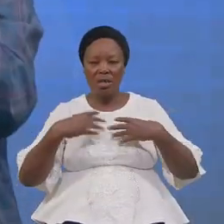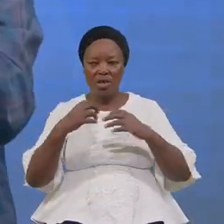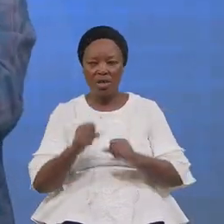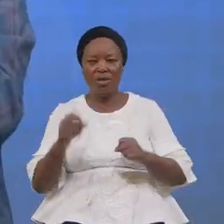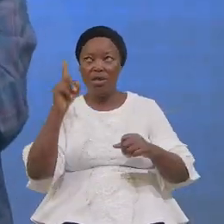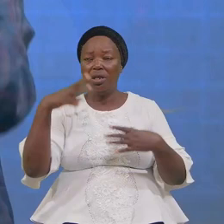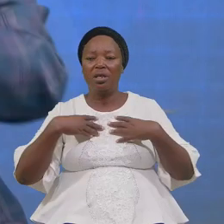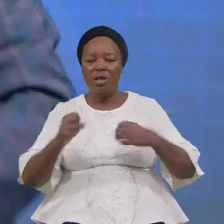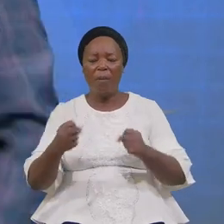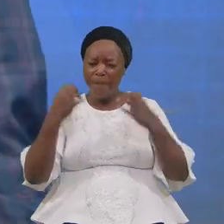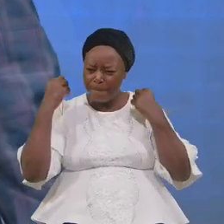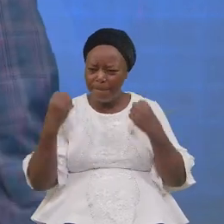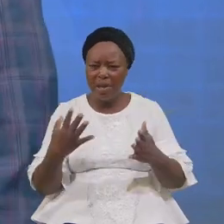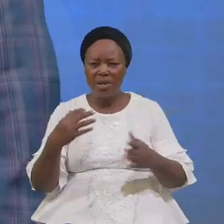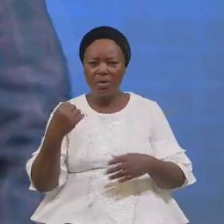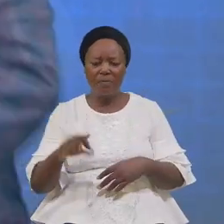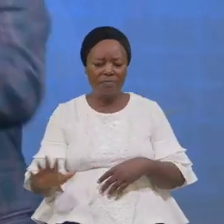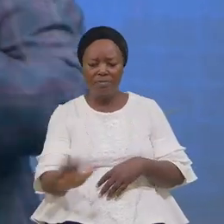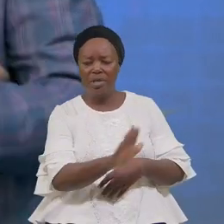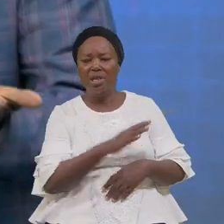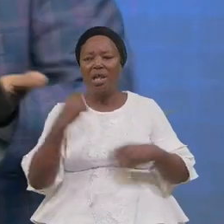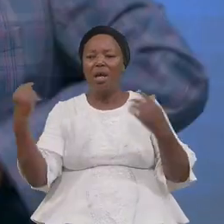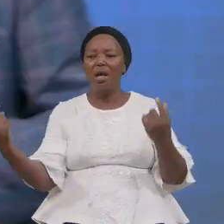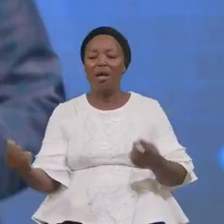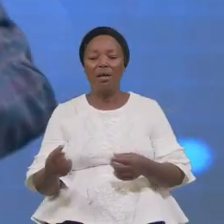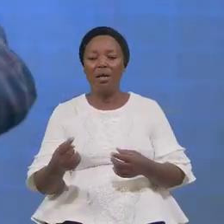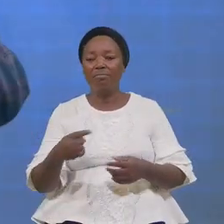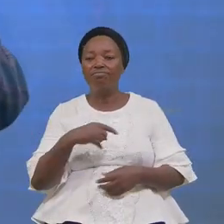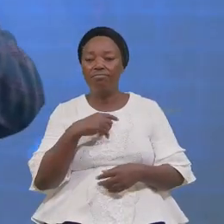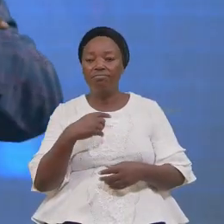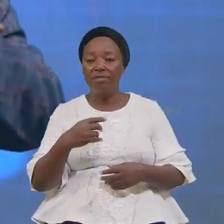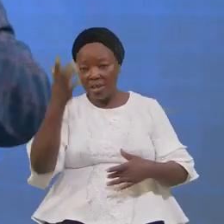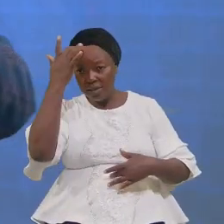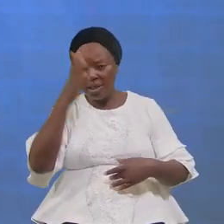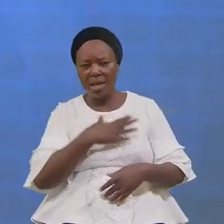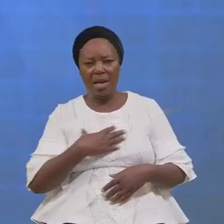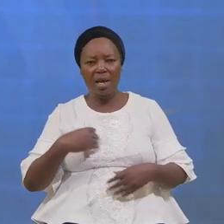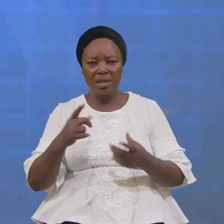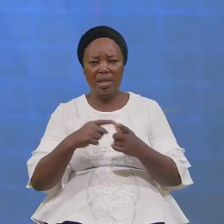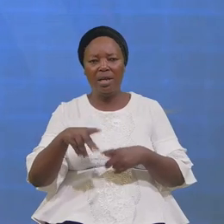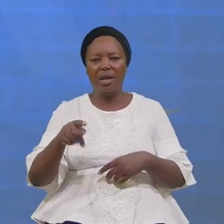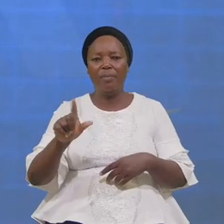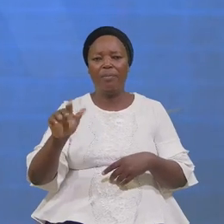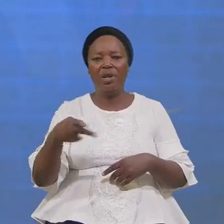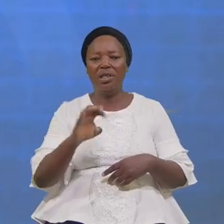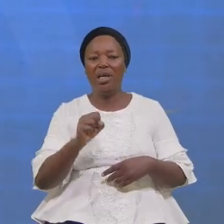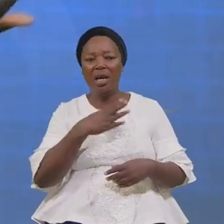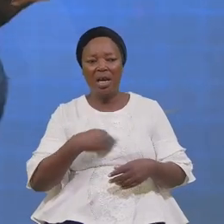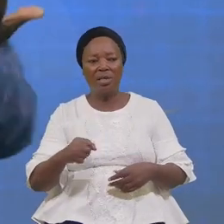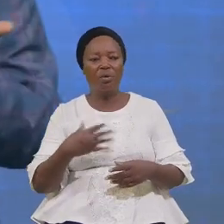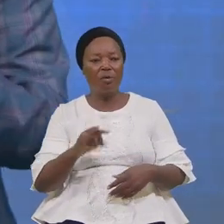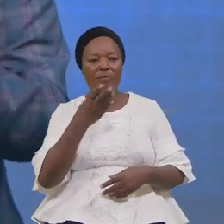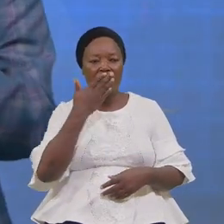he cured many of their infirmities and plagues and of evil spirits.